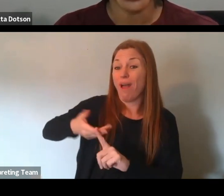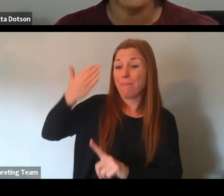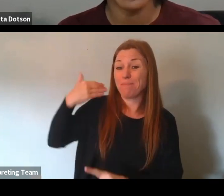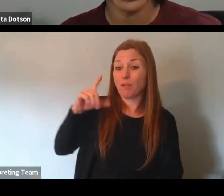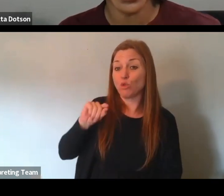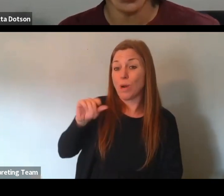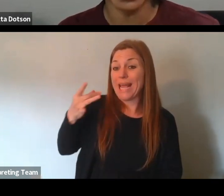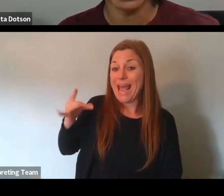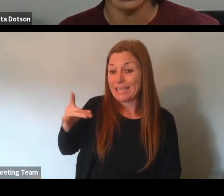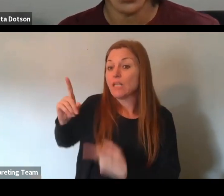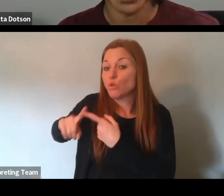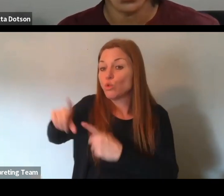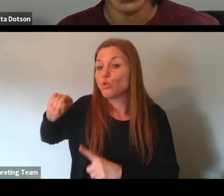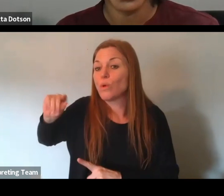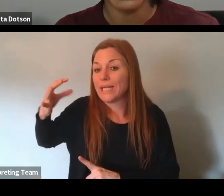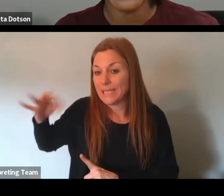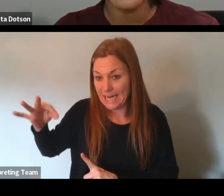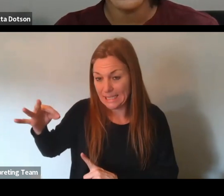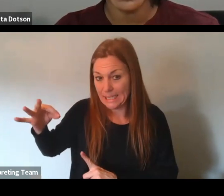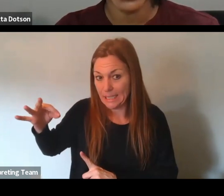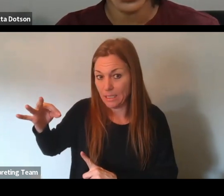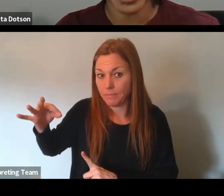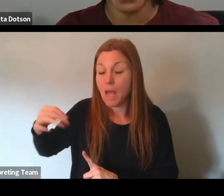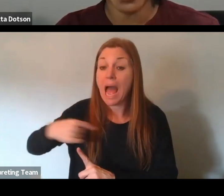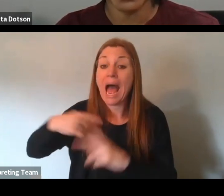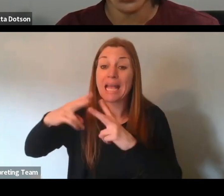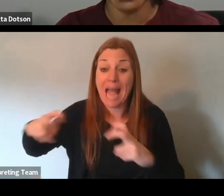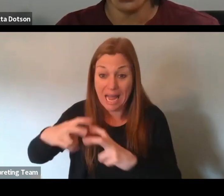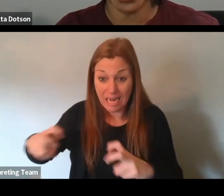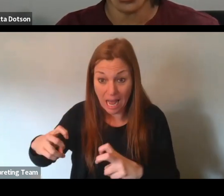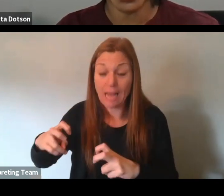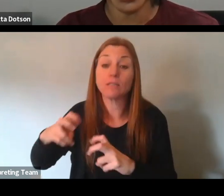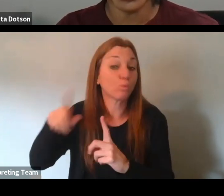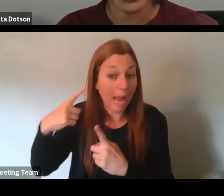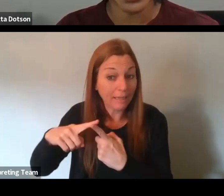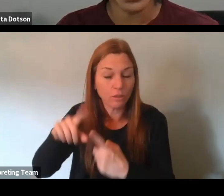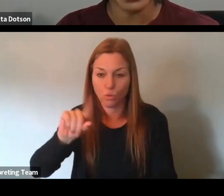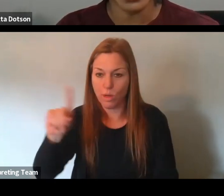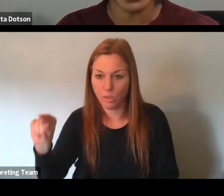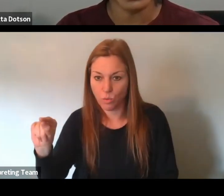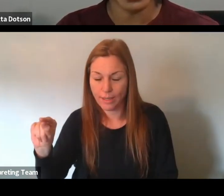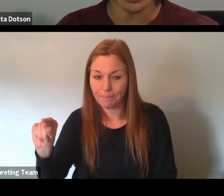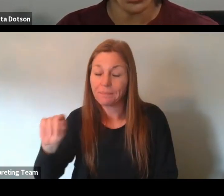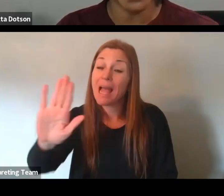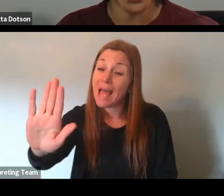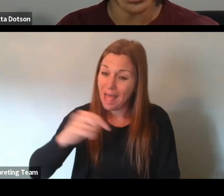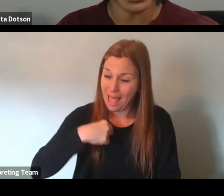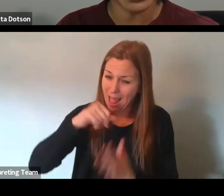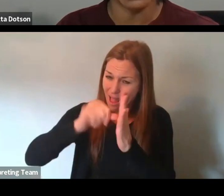some of these numbers would be better if we look now, because it seems like there's